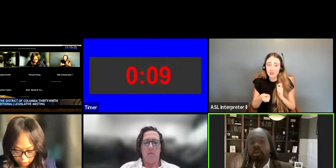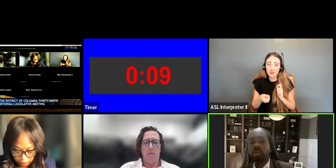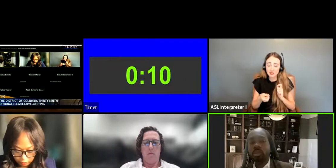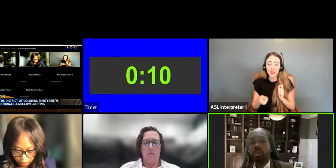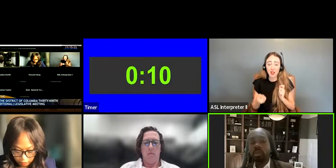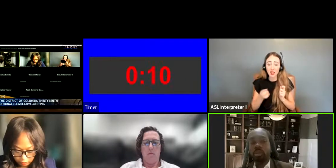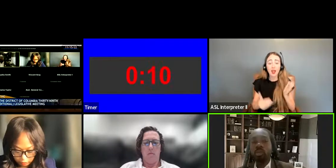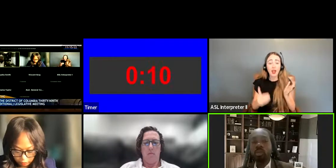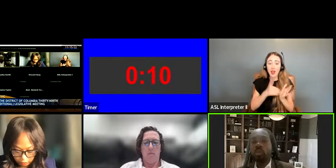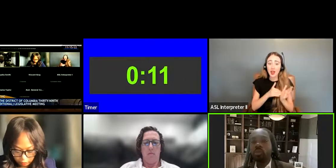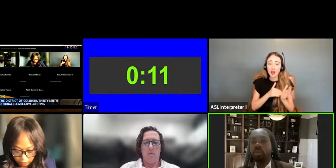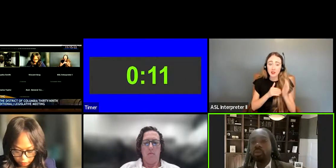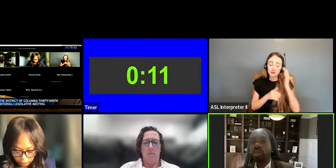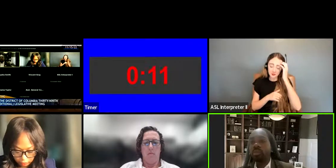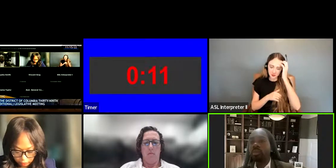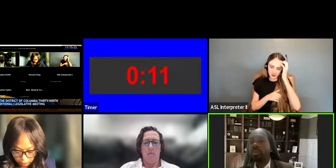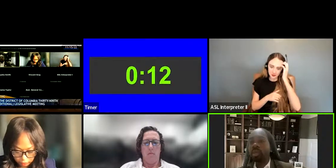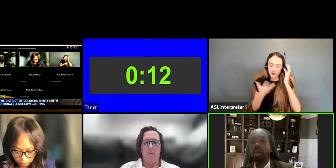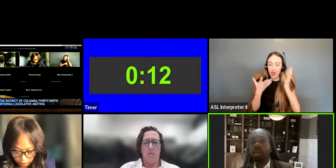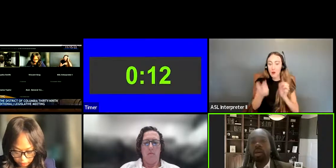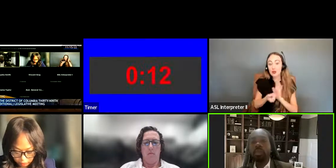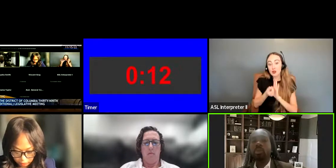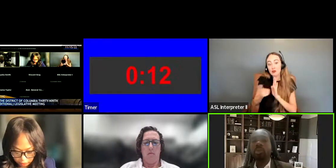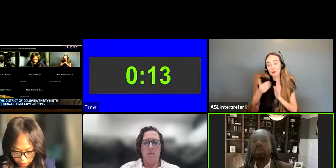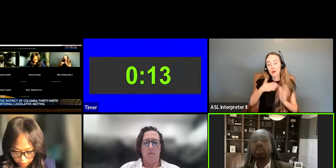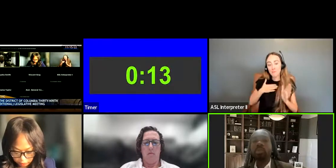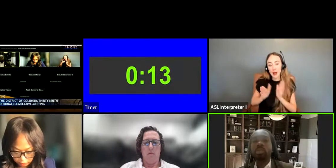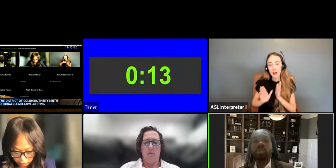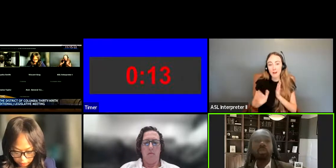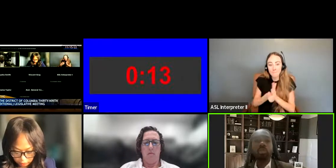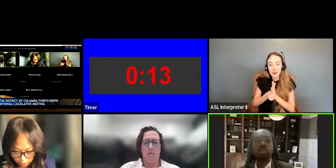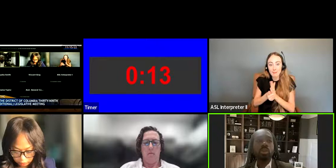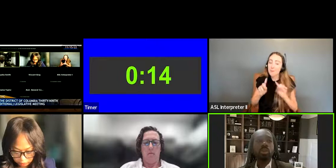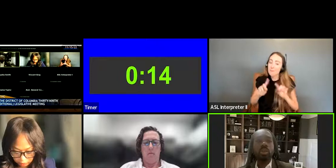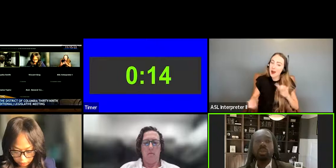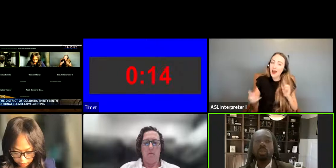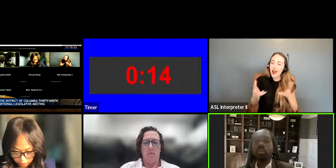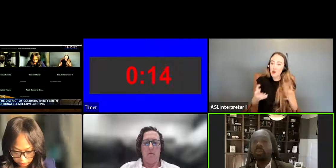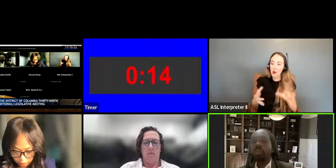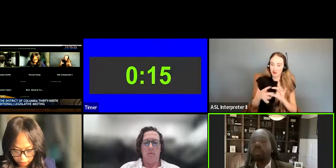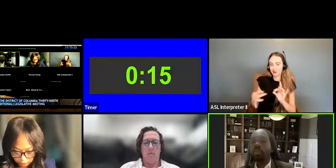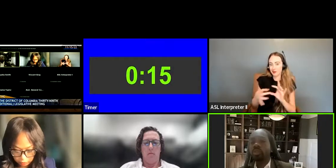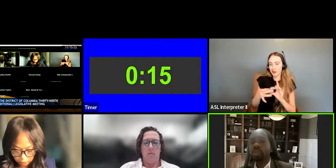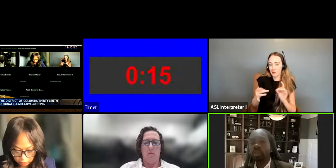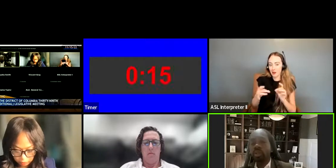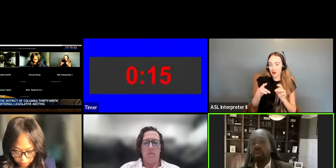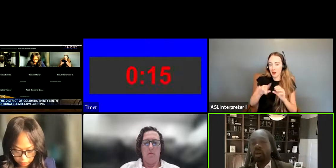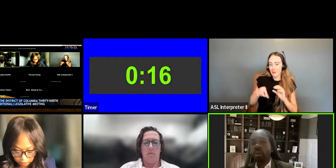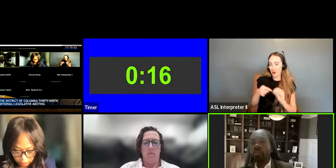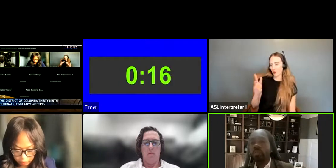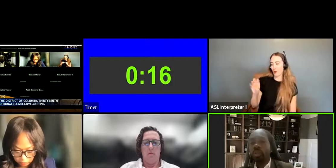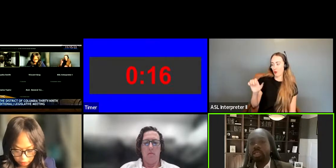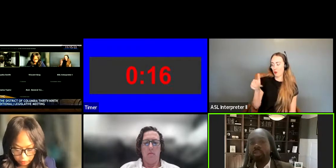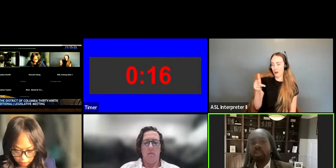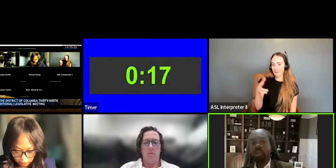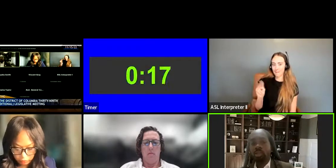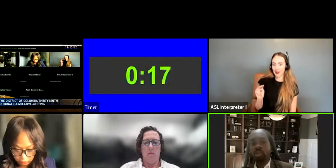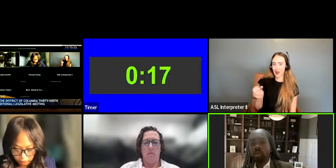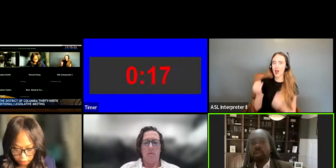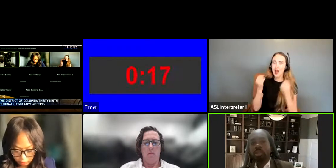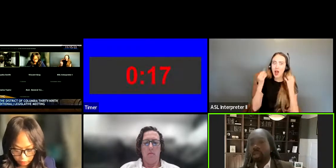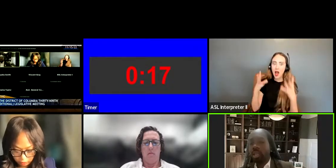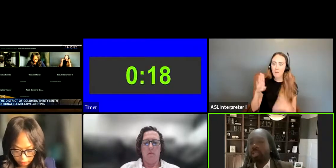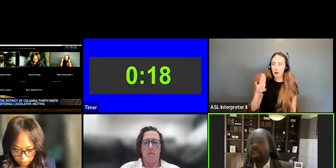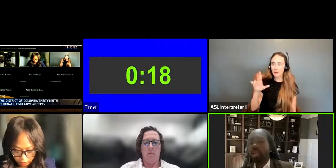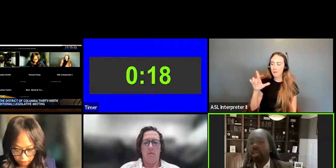Again, I'm going to remove this amendment, but I did want to speak to, the weaponry of bullets being